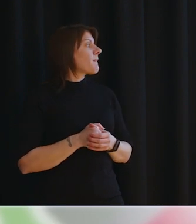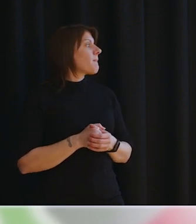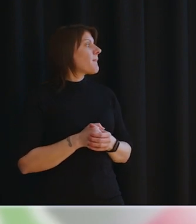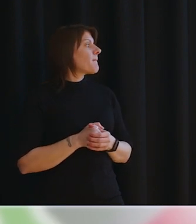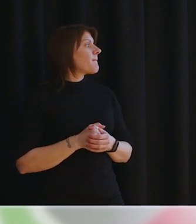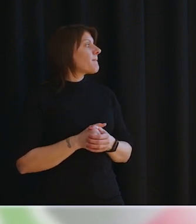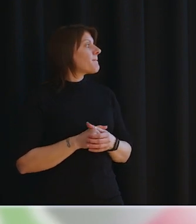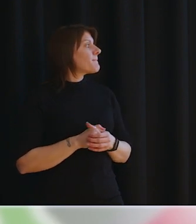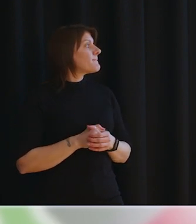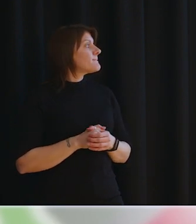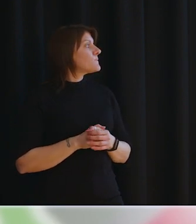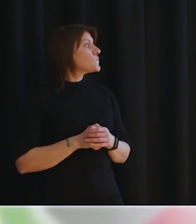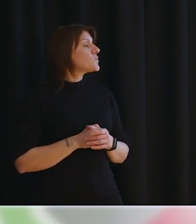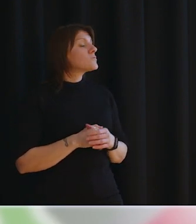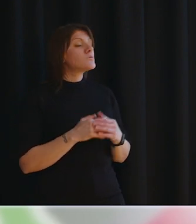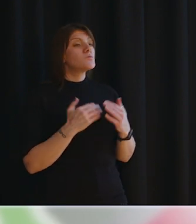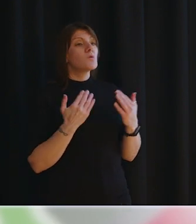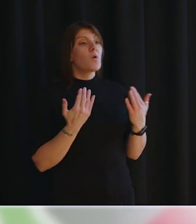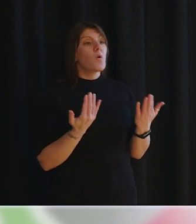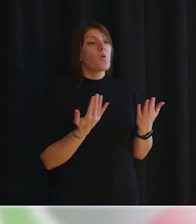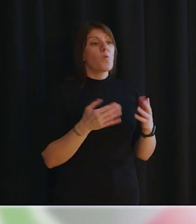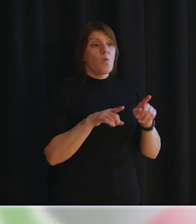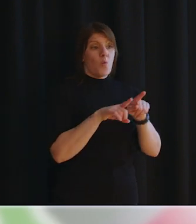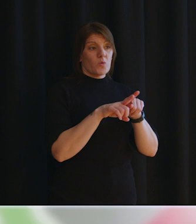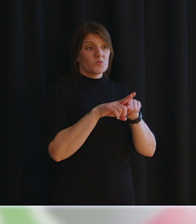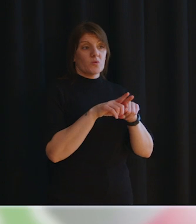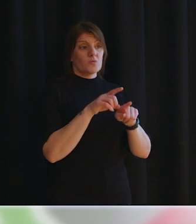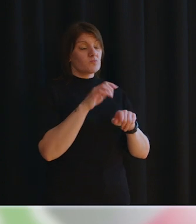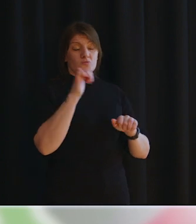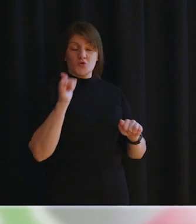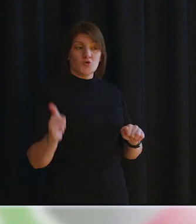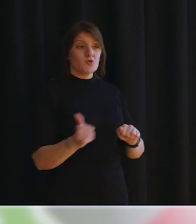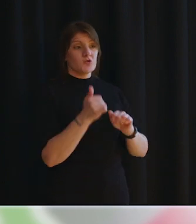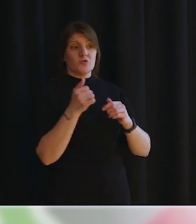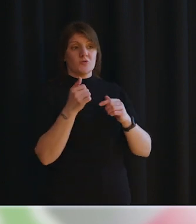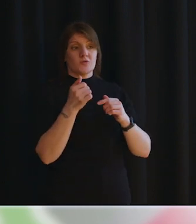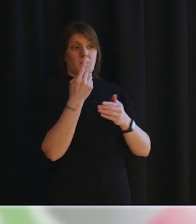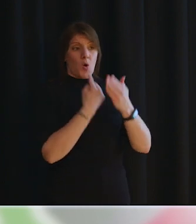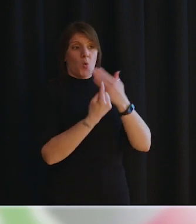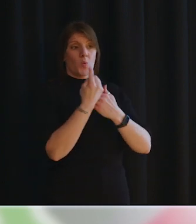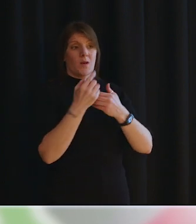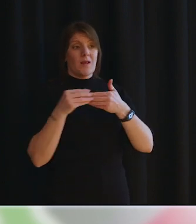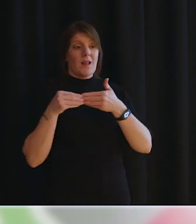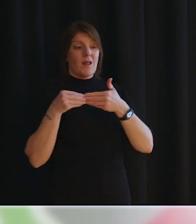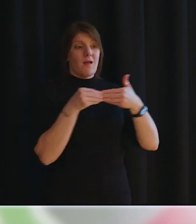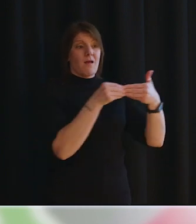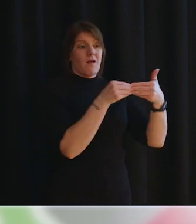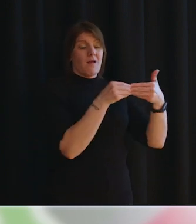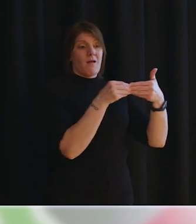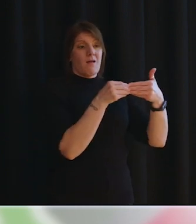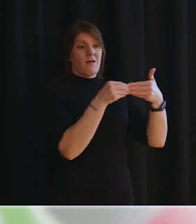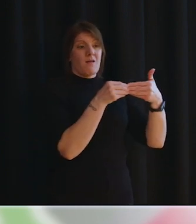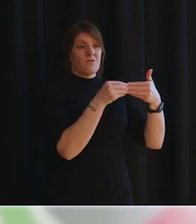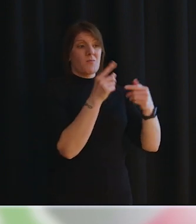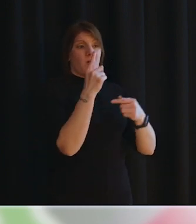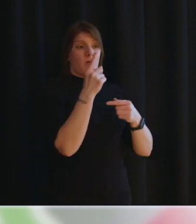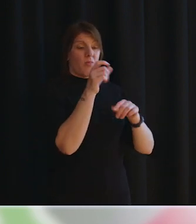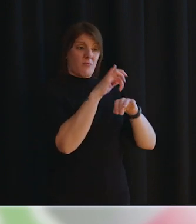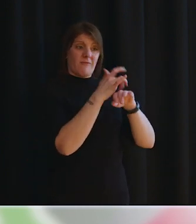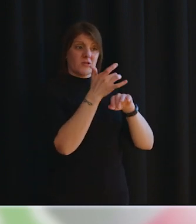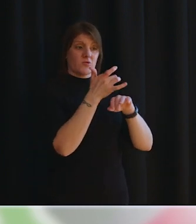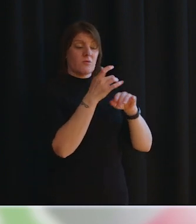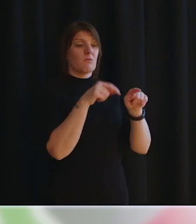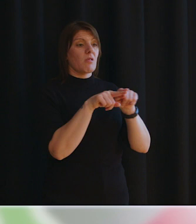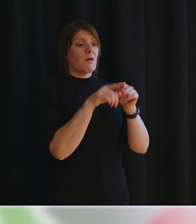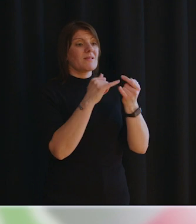So it also shouldn't just be led by the professional, by the SENCo. Often the SENCo will kind of chair it and say, oh, what